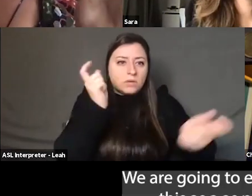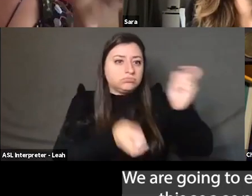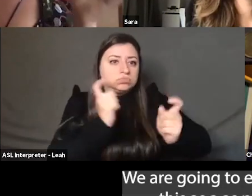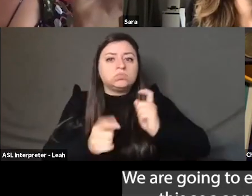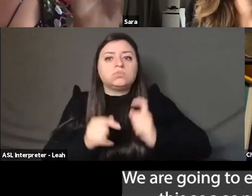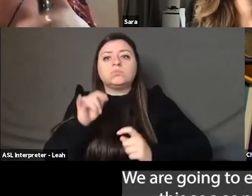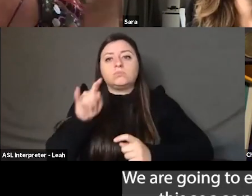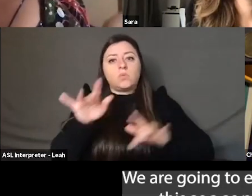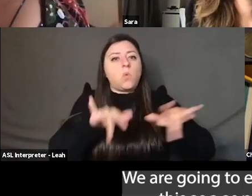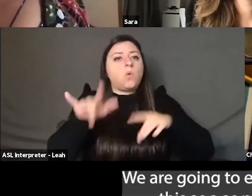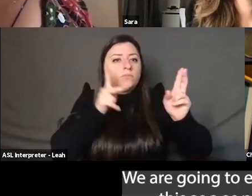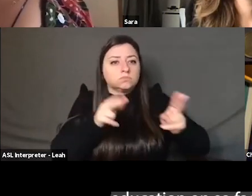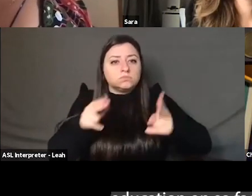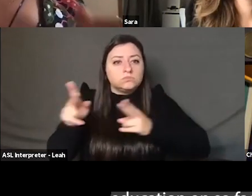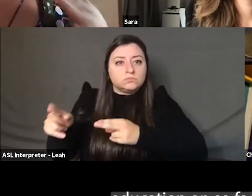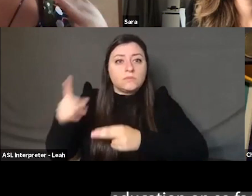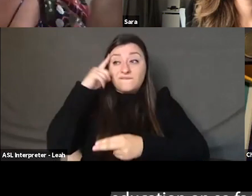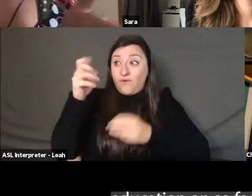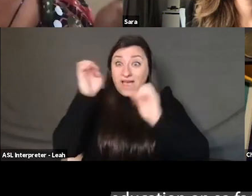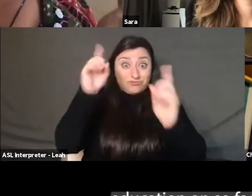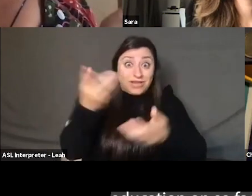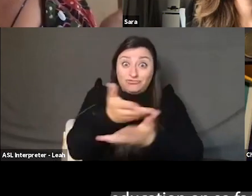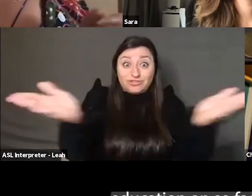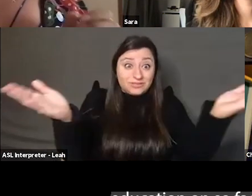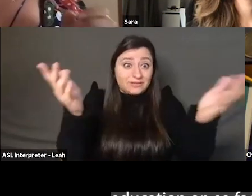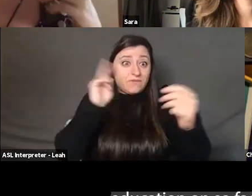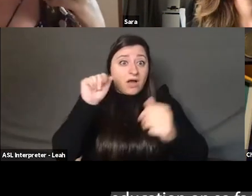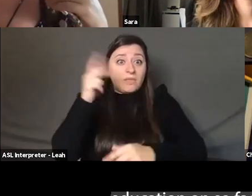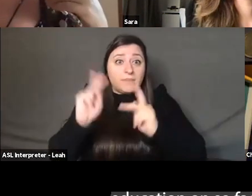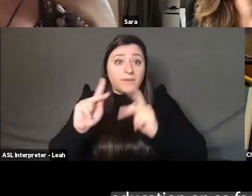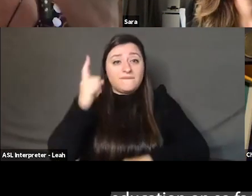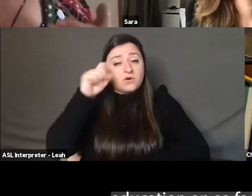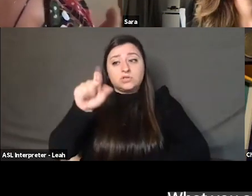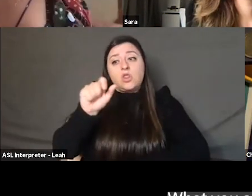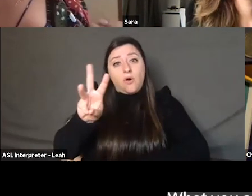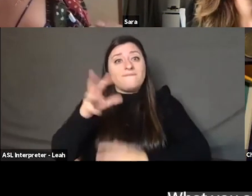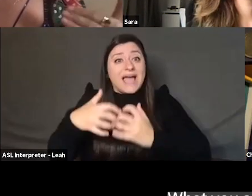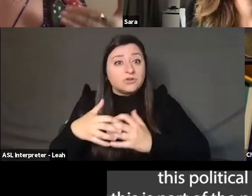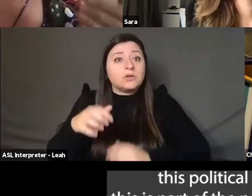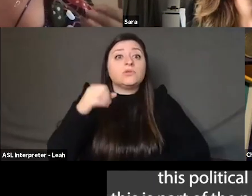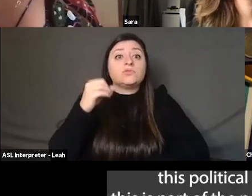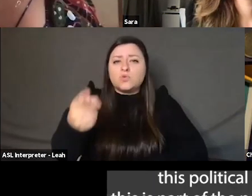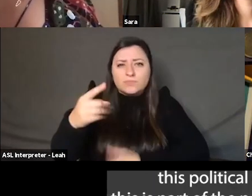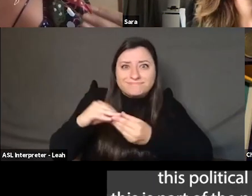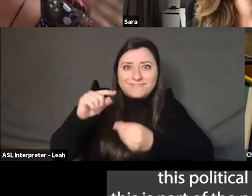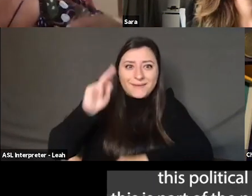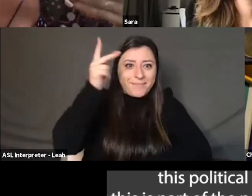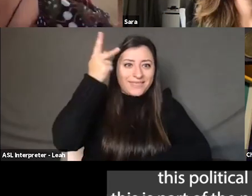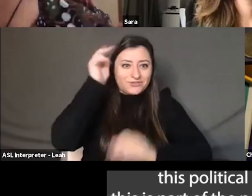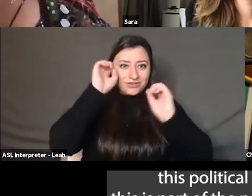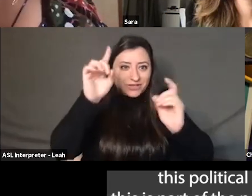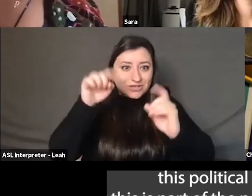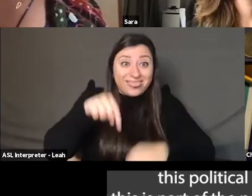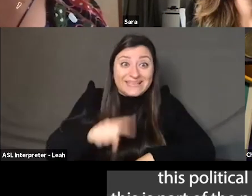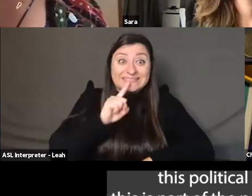this as part of open education on Slow Factory to start this, what you were saying, this political education. This